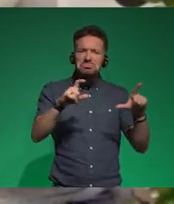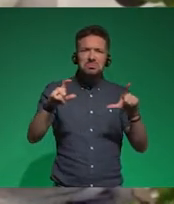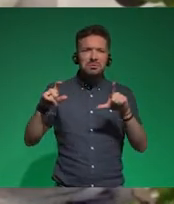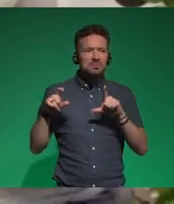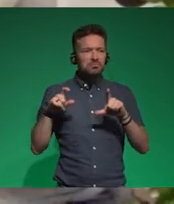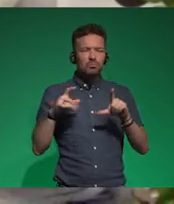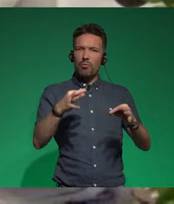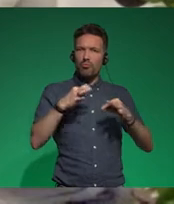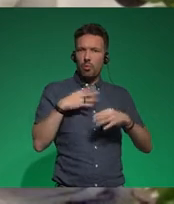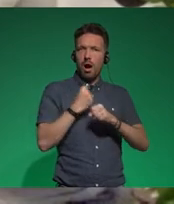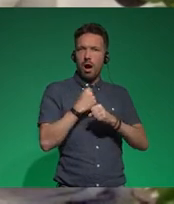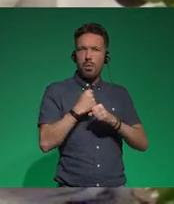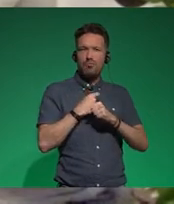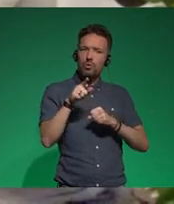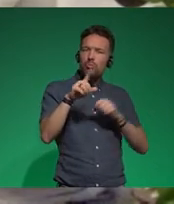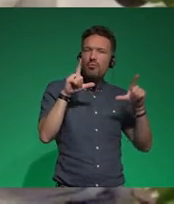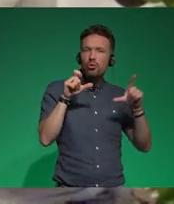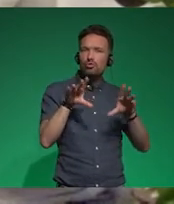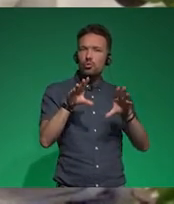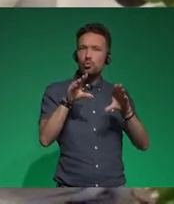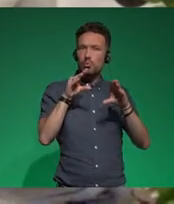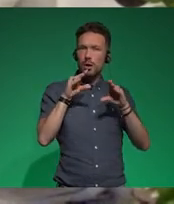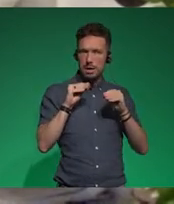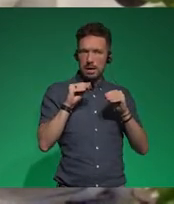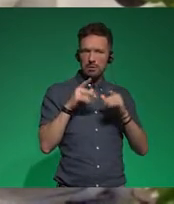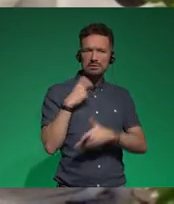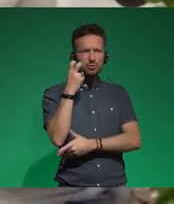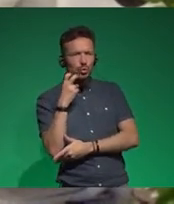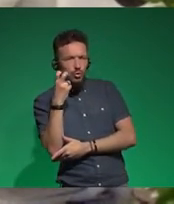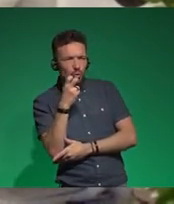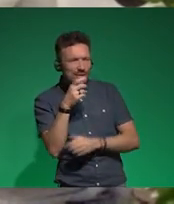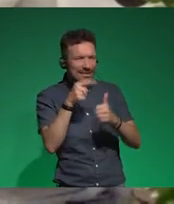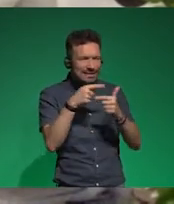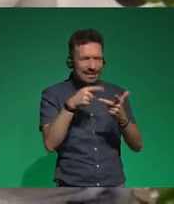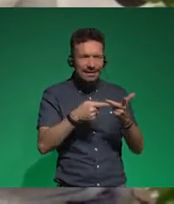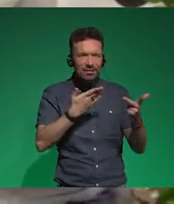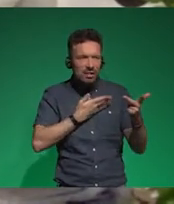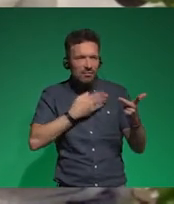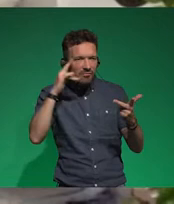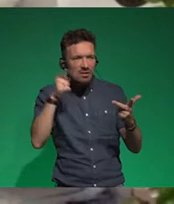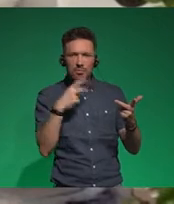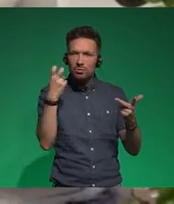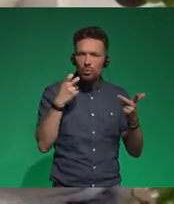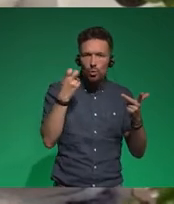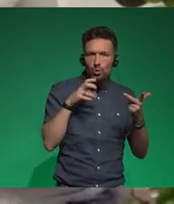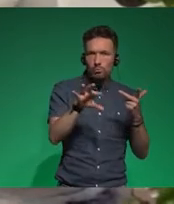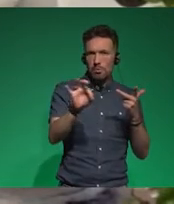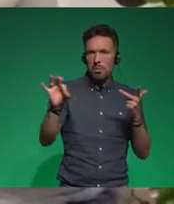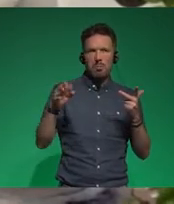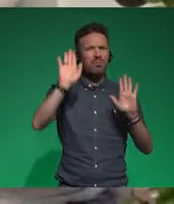I look for this kind of photographs, there would be hundreds and hundreds of them. There were so